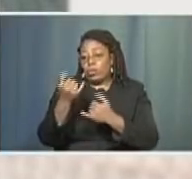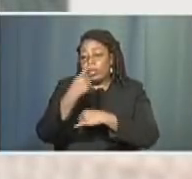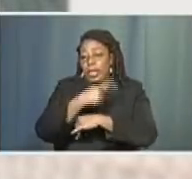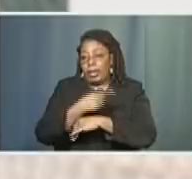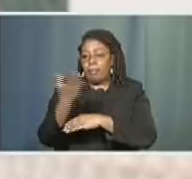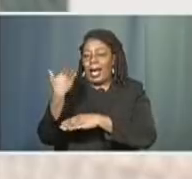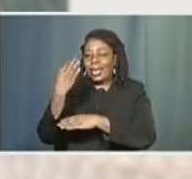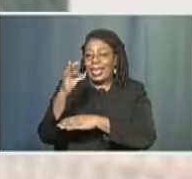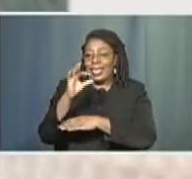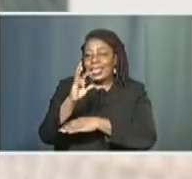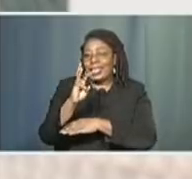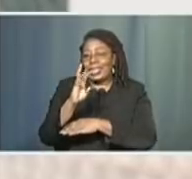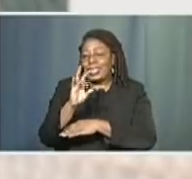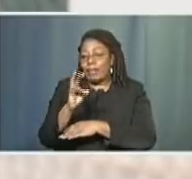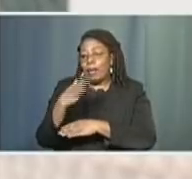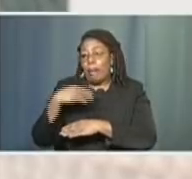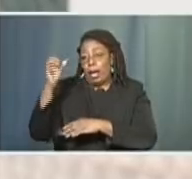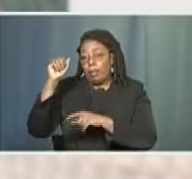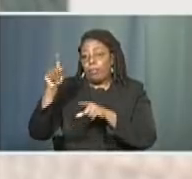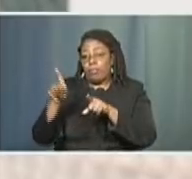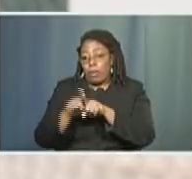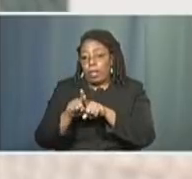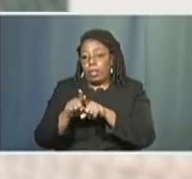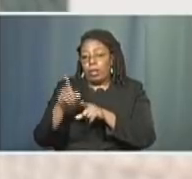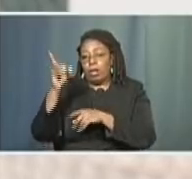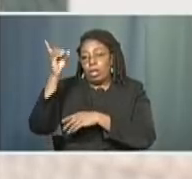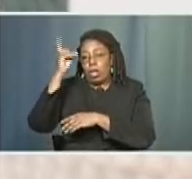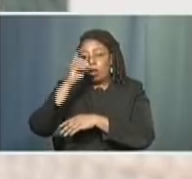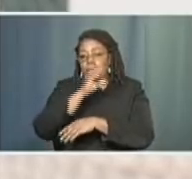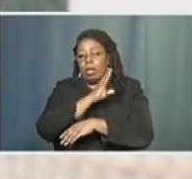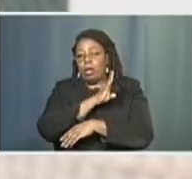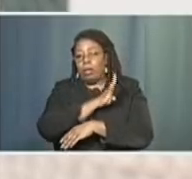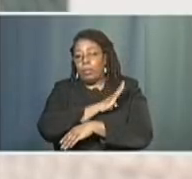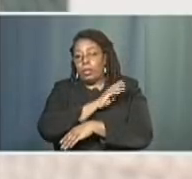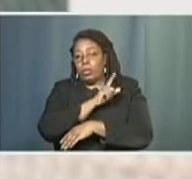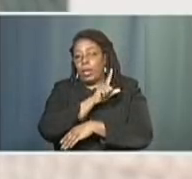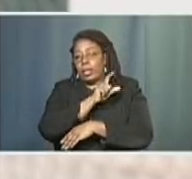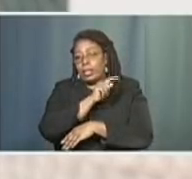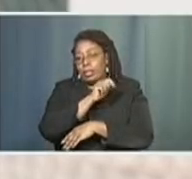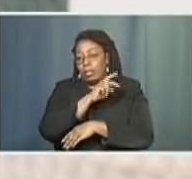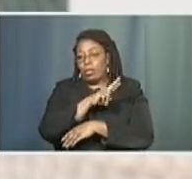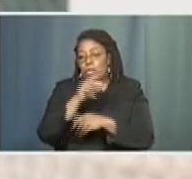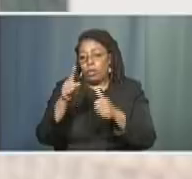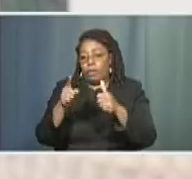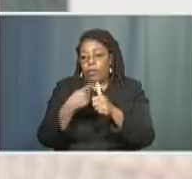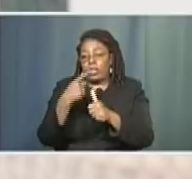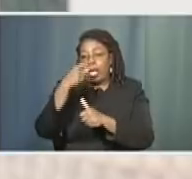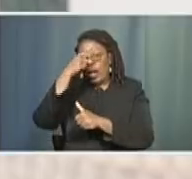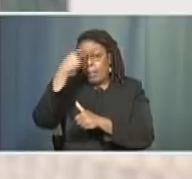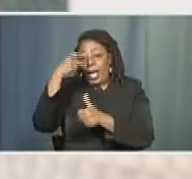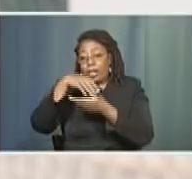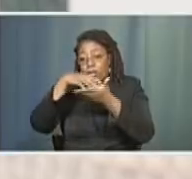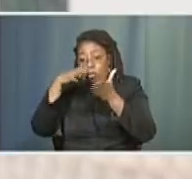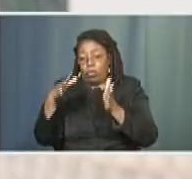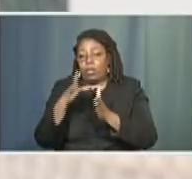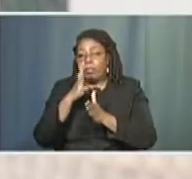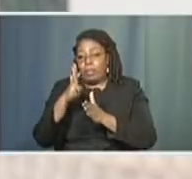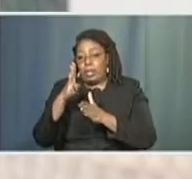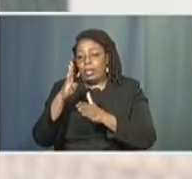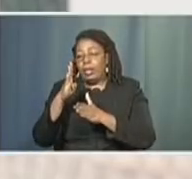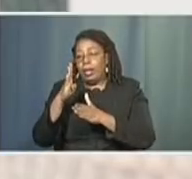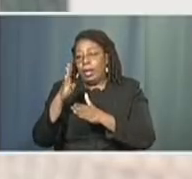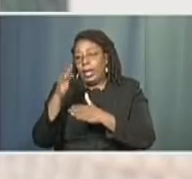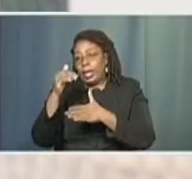1967, my brother, Dr. Raleigh Butler, was the first black student to be enrolled at St.